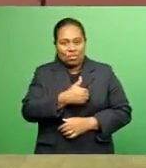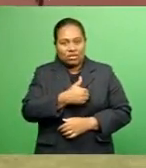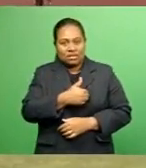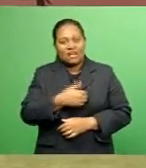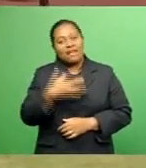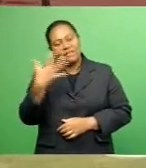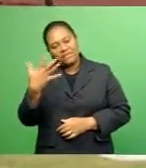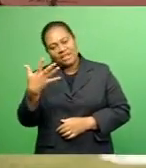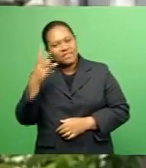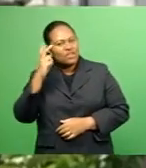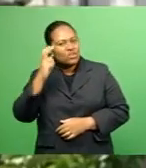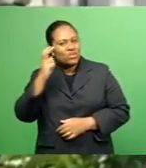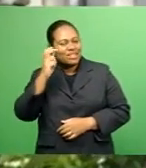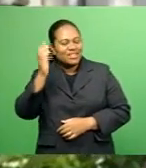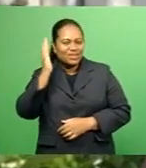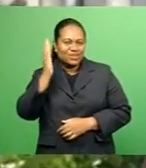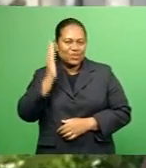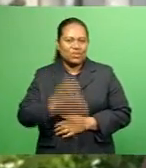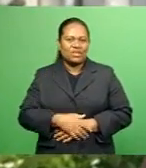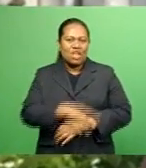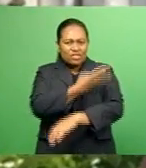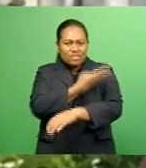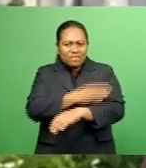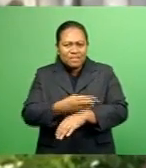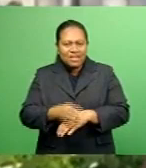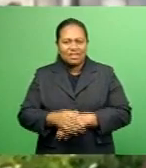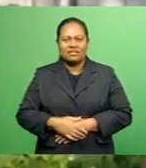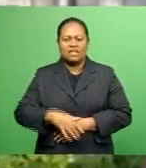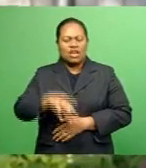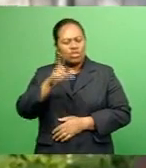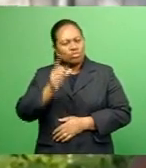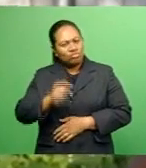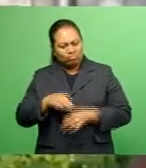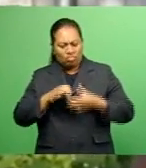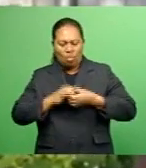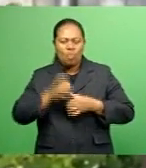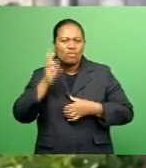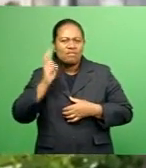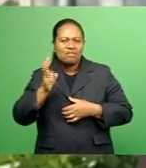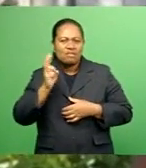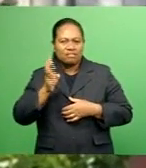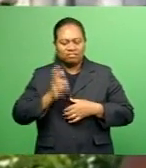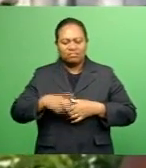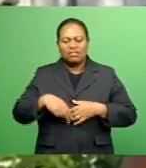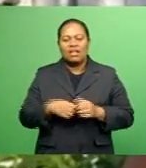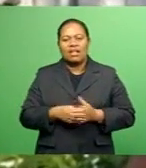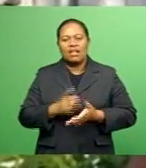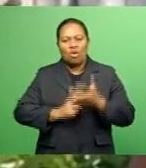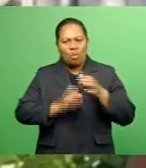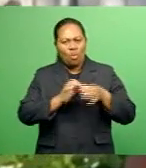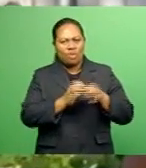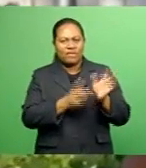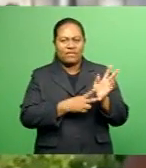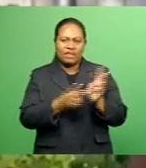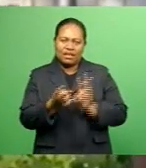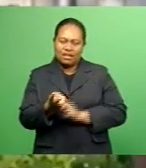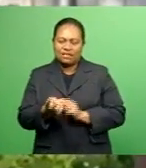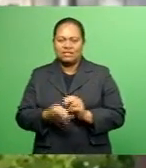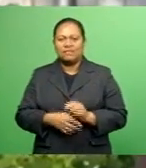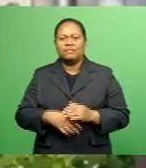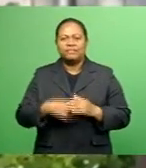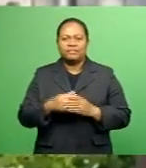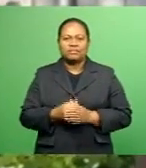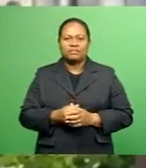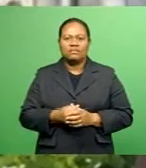5 and we train in school along the beach, and we do runs from my village, which is Kese village, to Yasawa High School, which